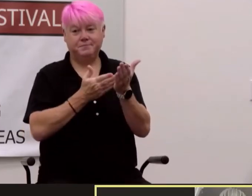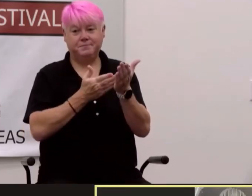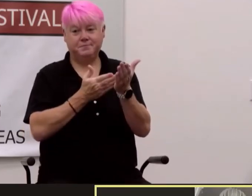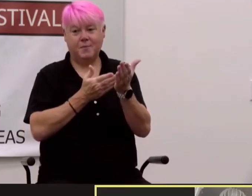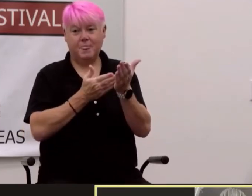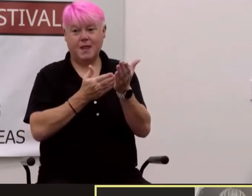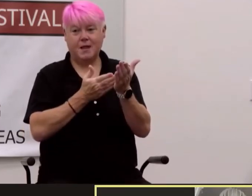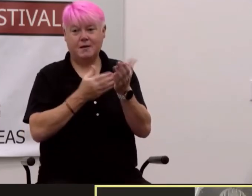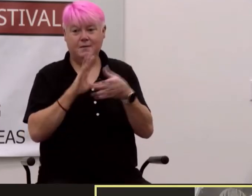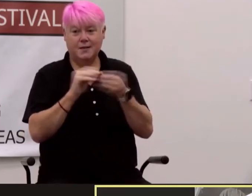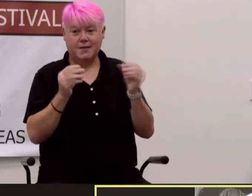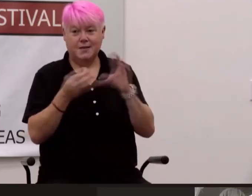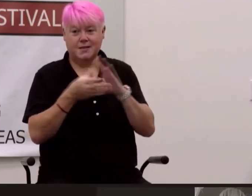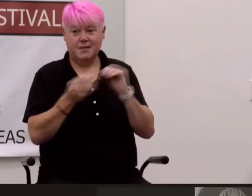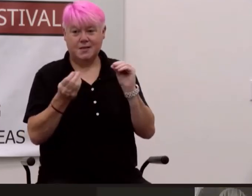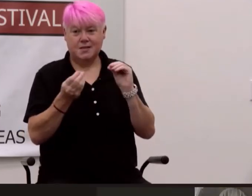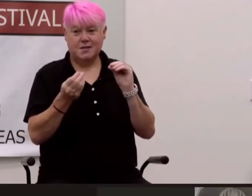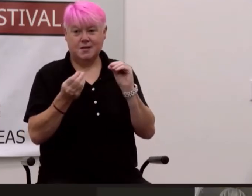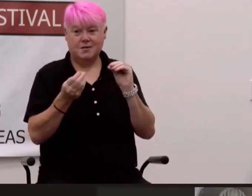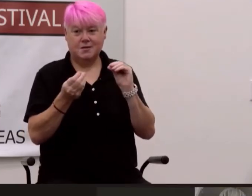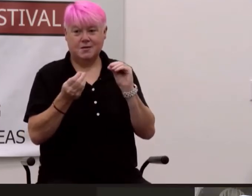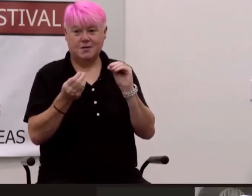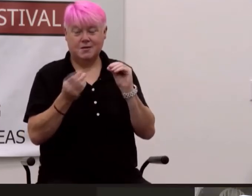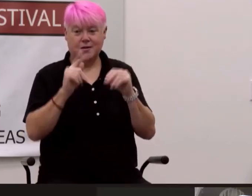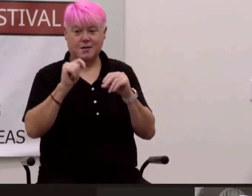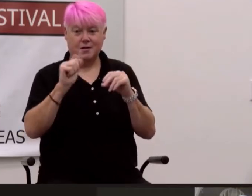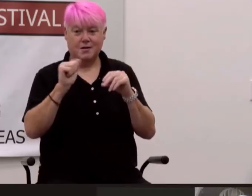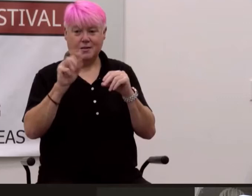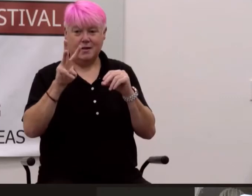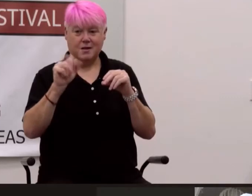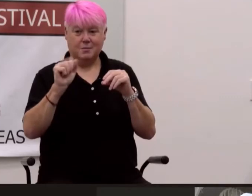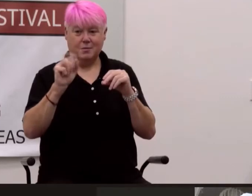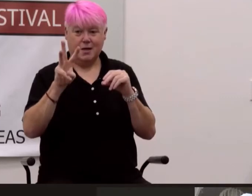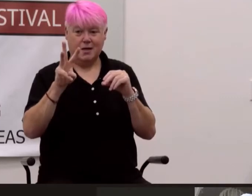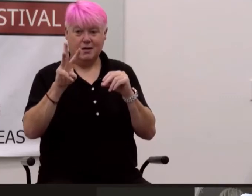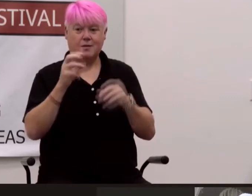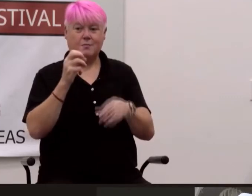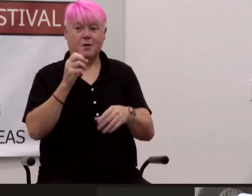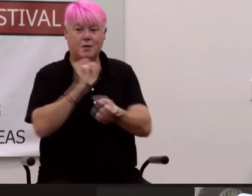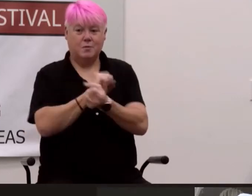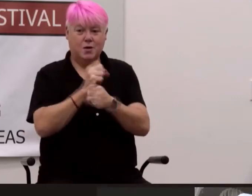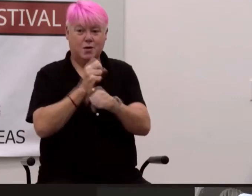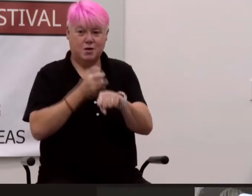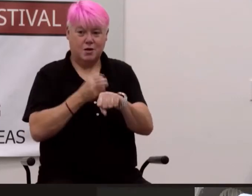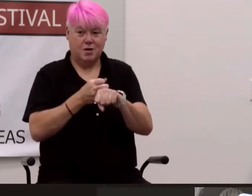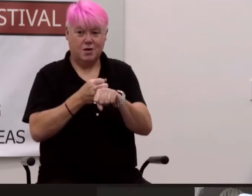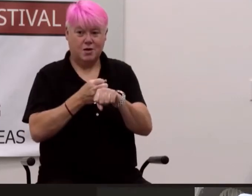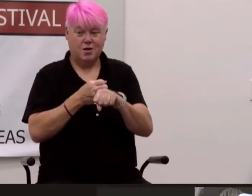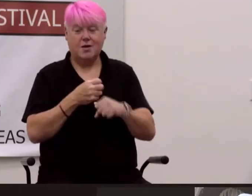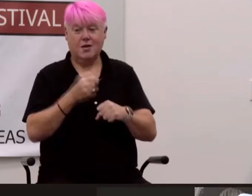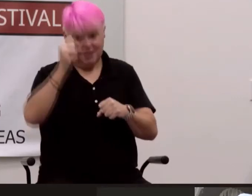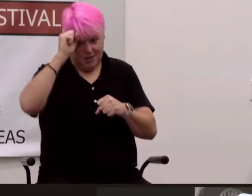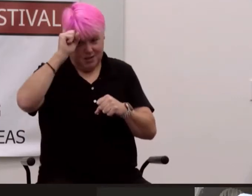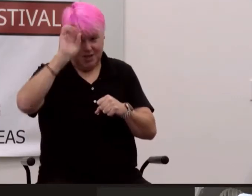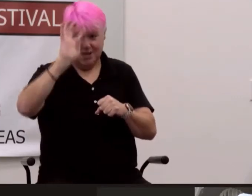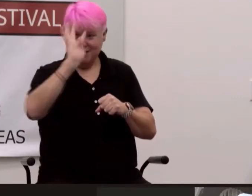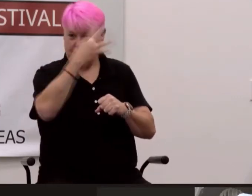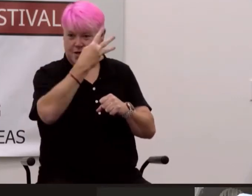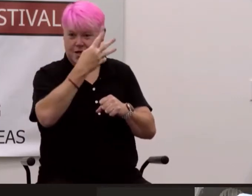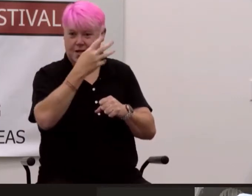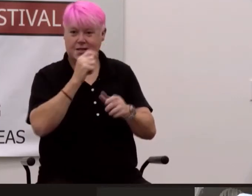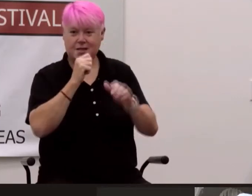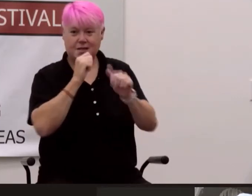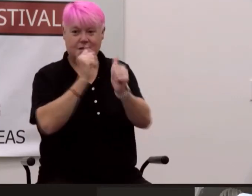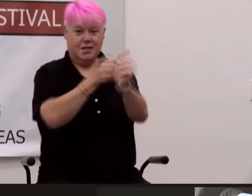the story that got tawâw off. And then we just worked really hard. And Shane is super creative, and I had to chase him around the kitchen with a pen